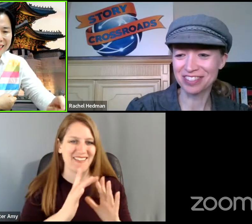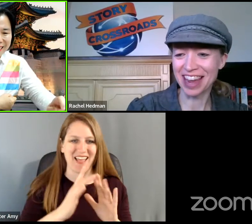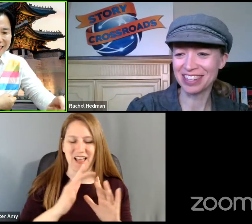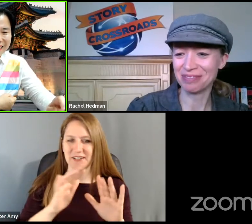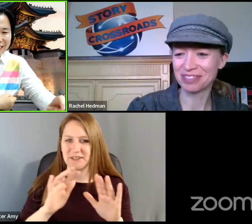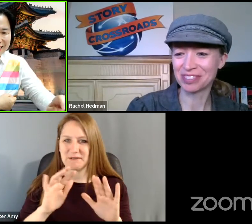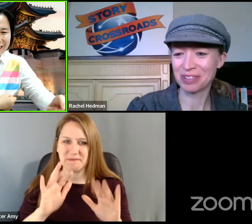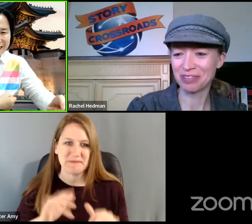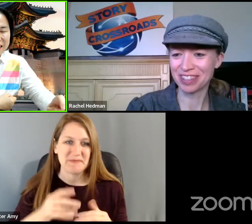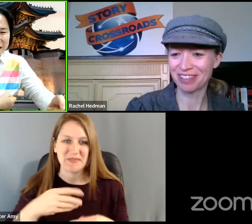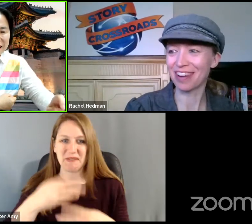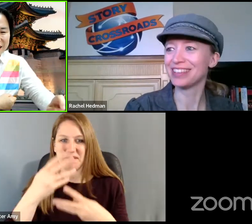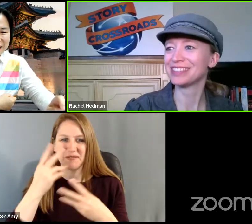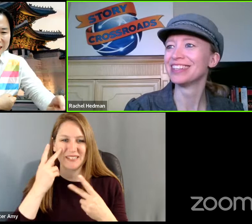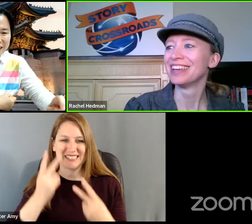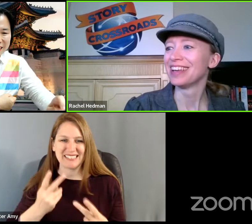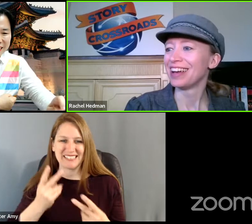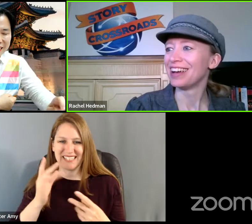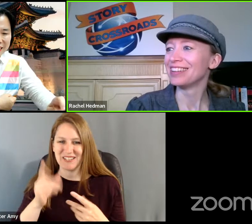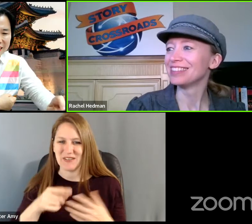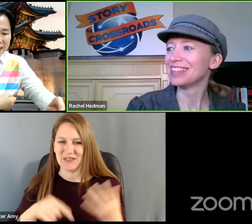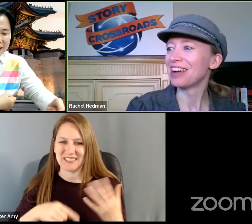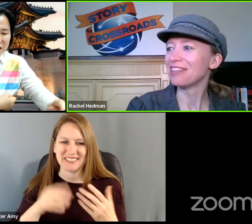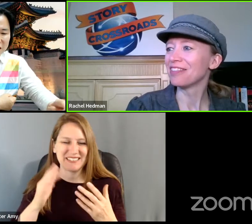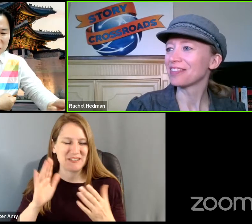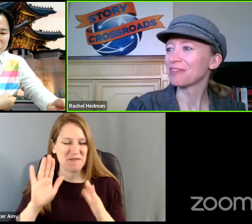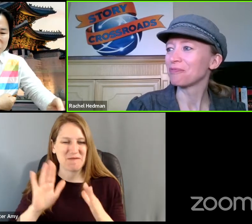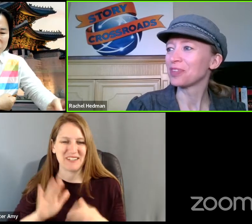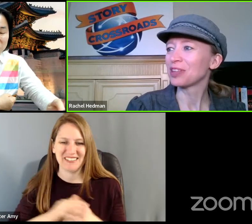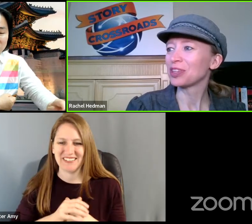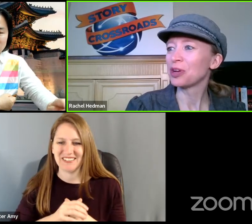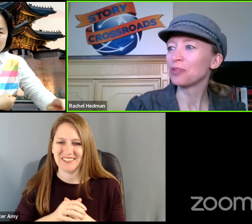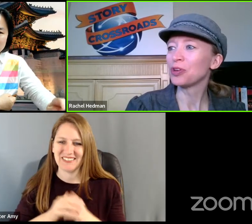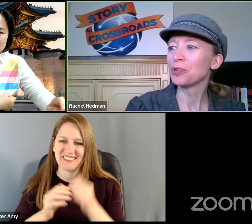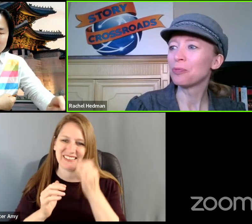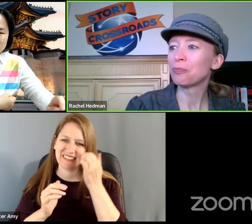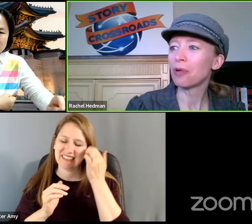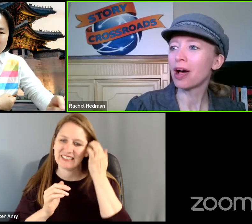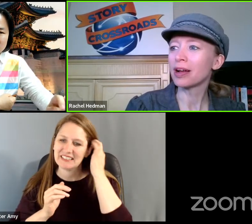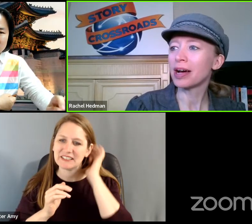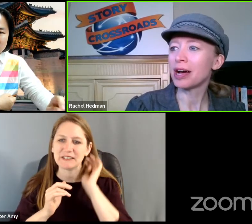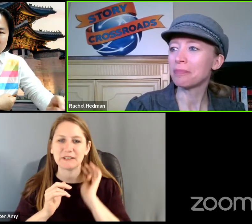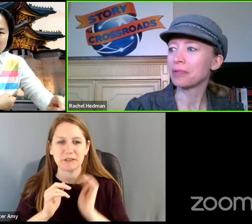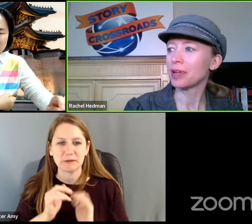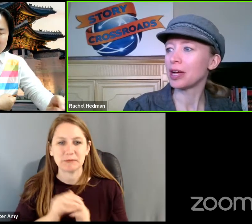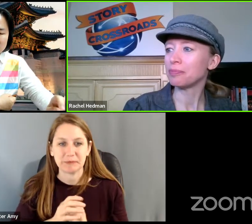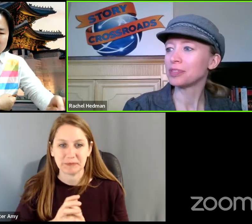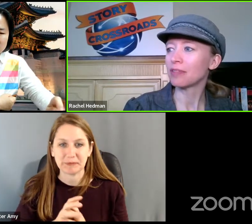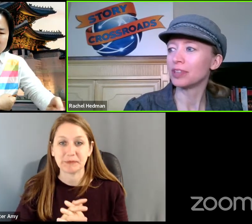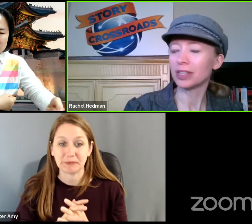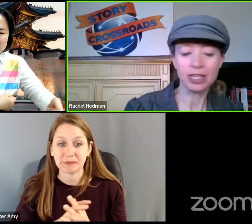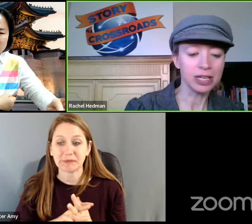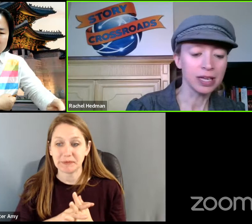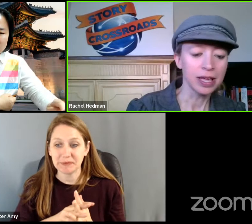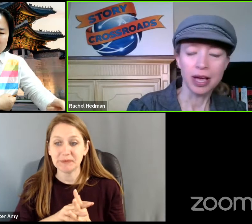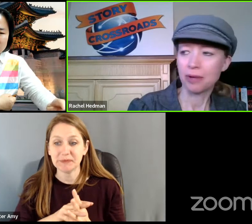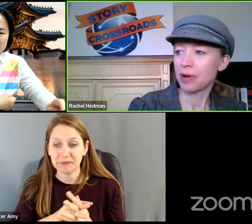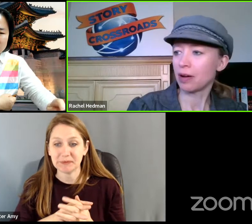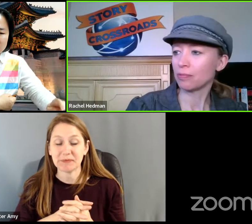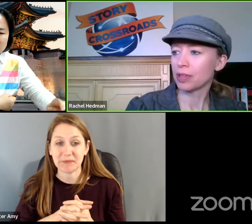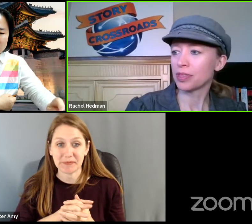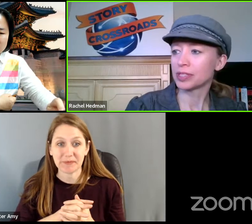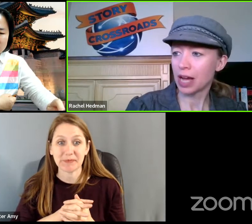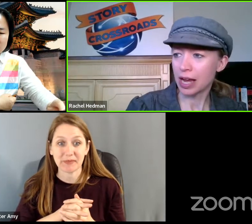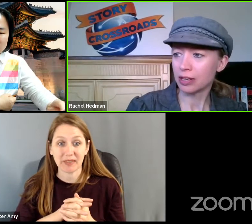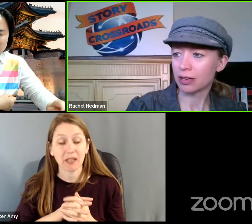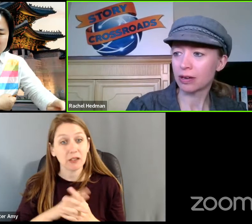those items, which will be really great. Now, you brought up definitely